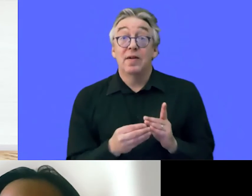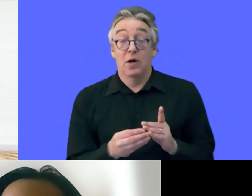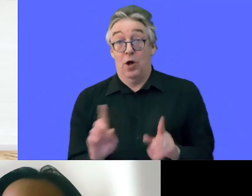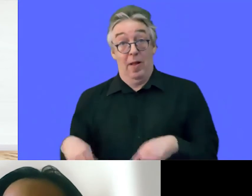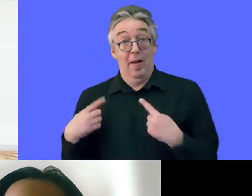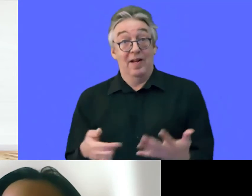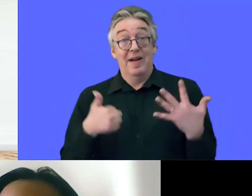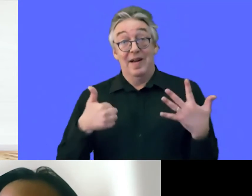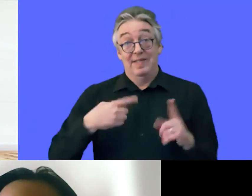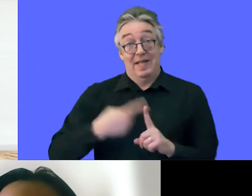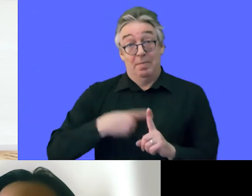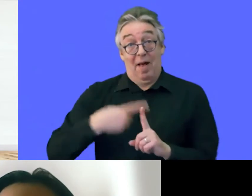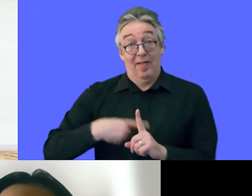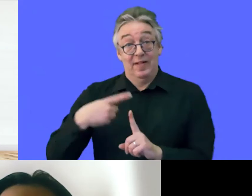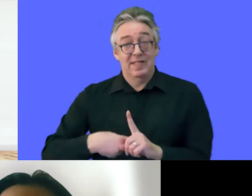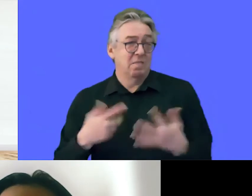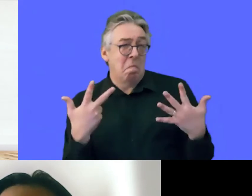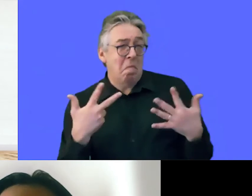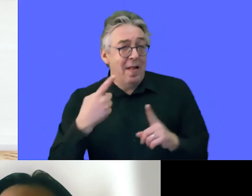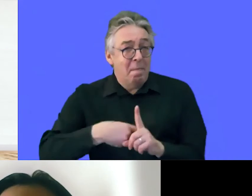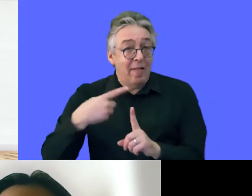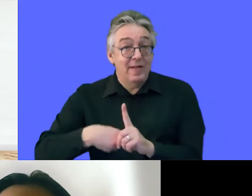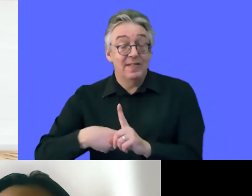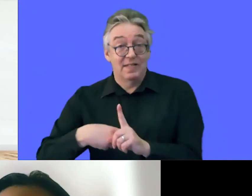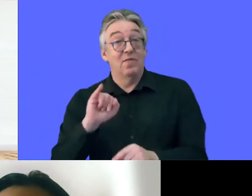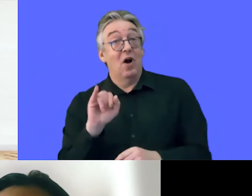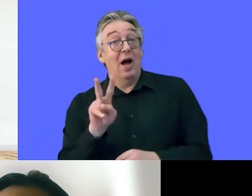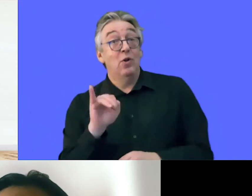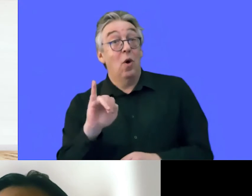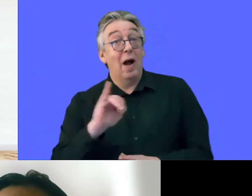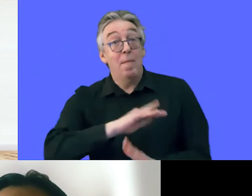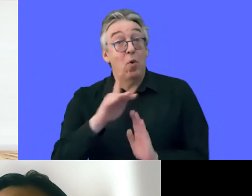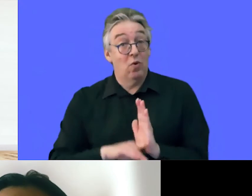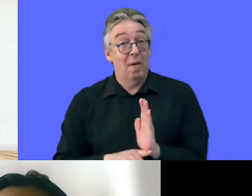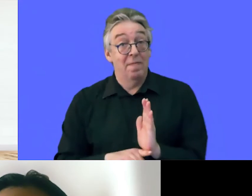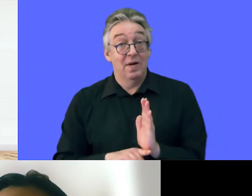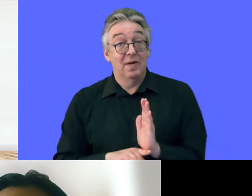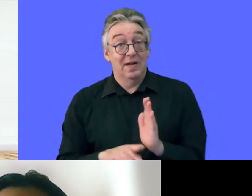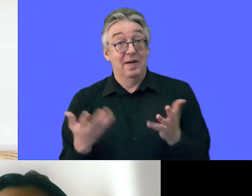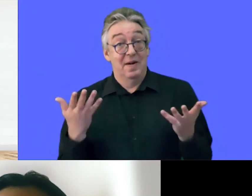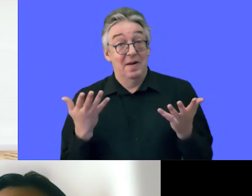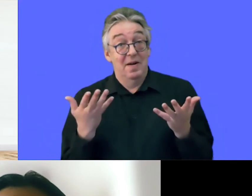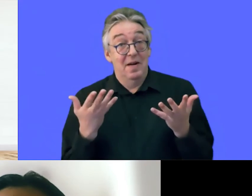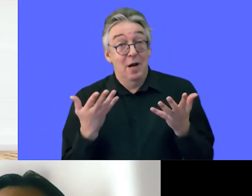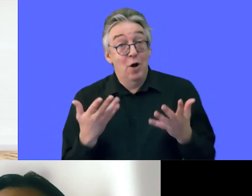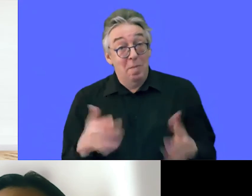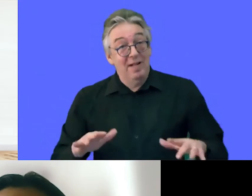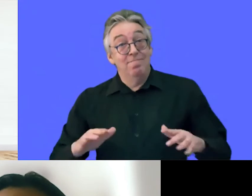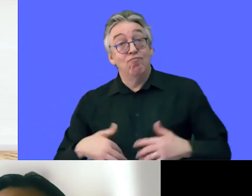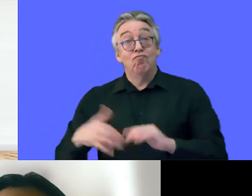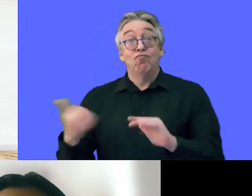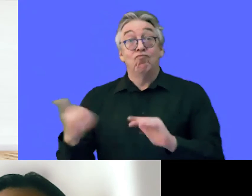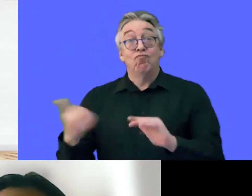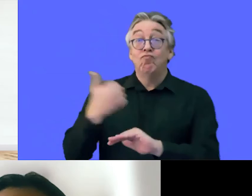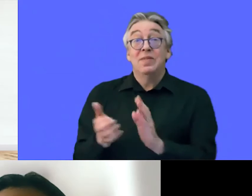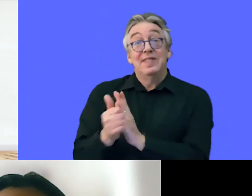6 months or maybe 8 months that the i2i program has been conducting the upskilling programs in Bangladesh,